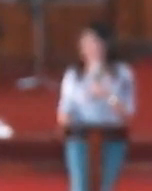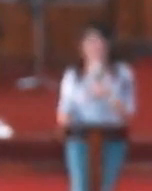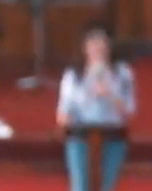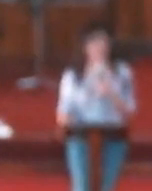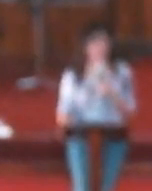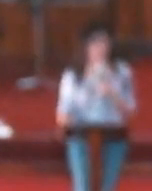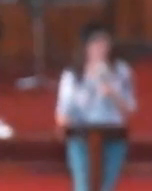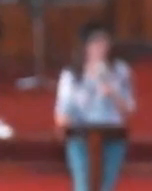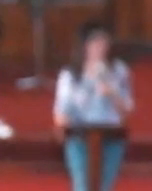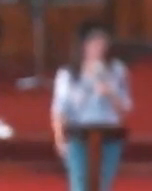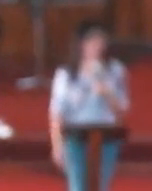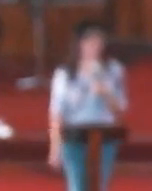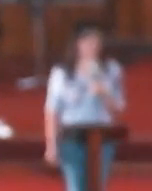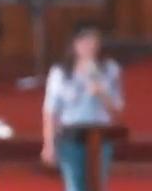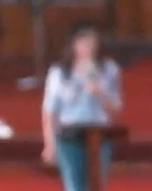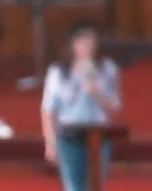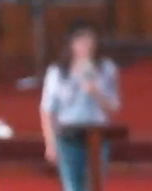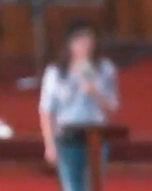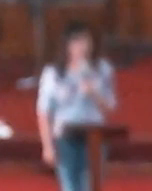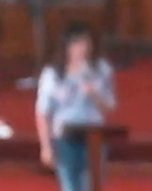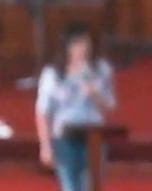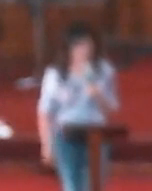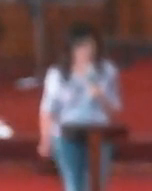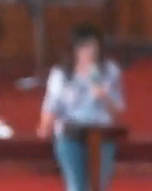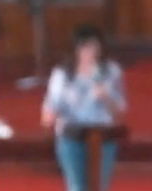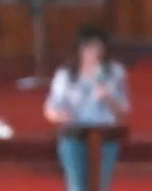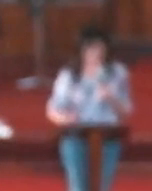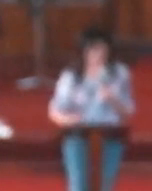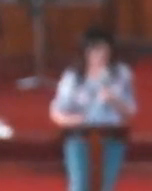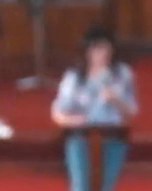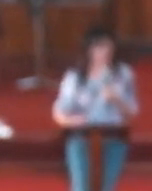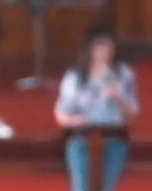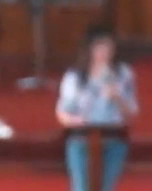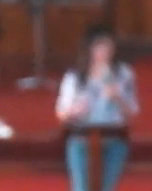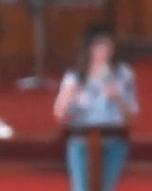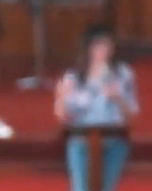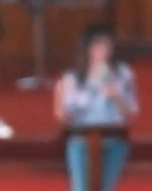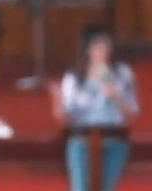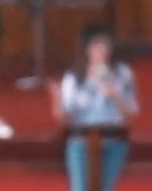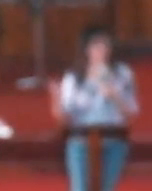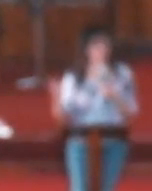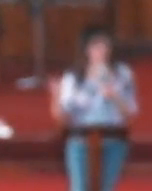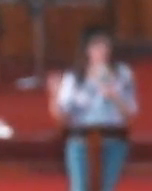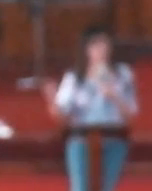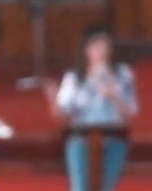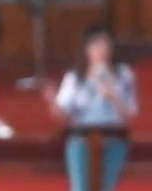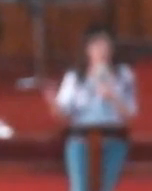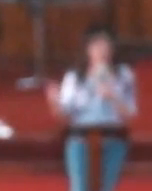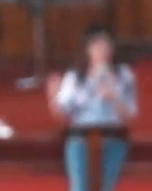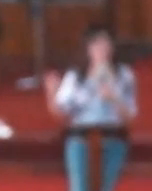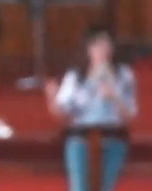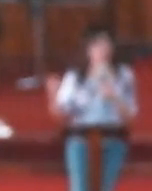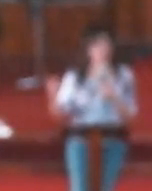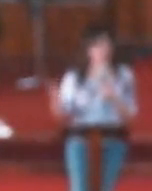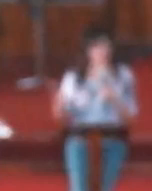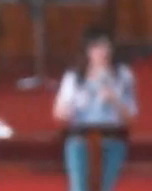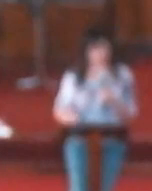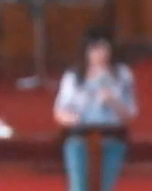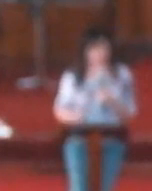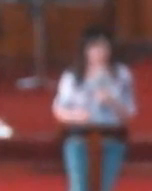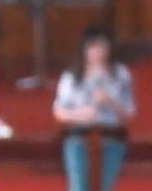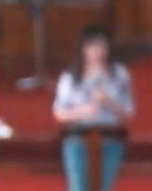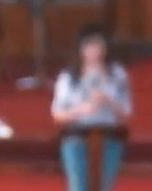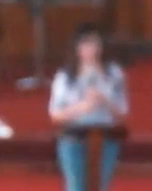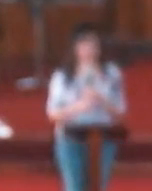Las dos dicen que tienen un poco de arena. Están reconociendo la realidad. Ajá. Yeah, they were understood reality that they both had a little